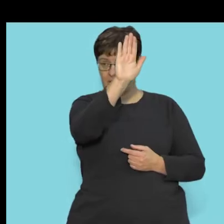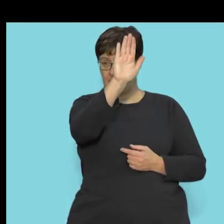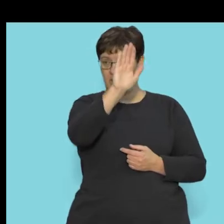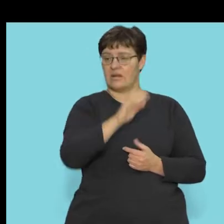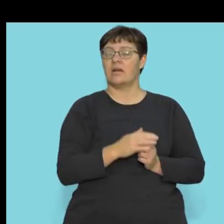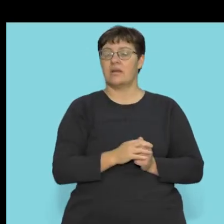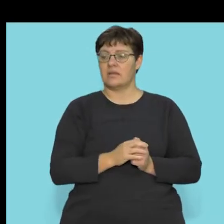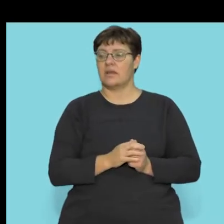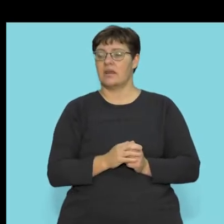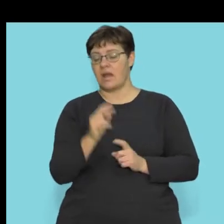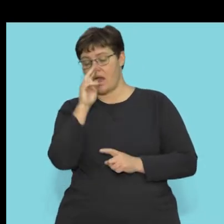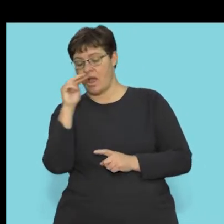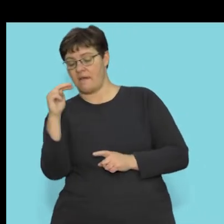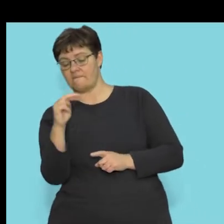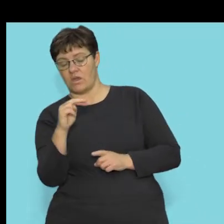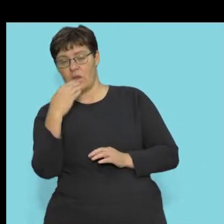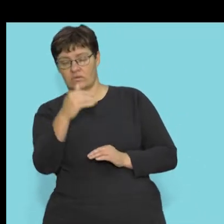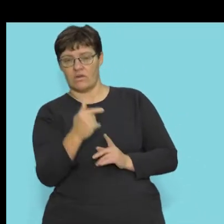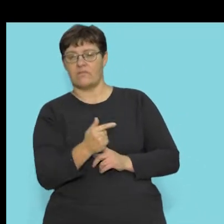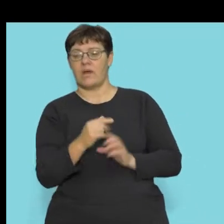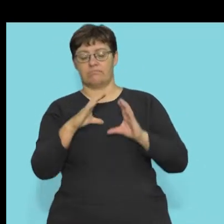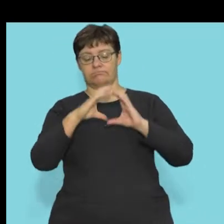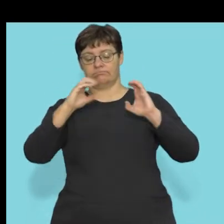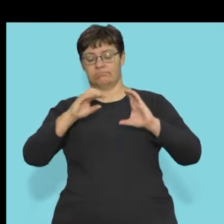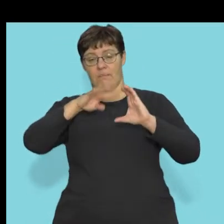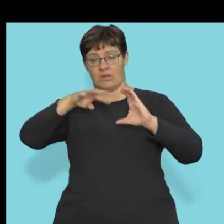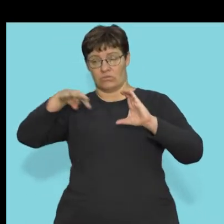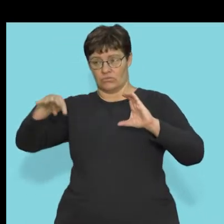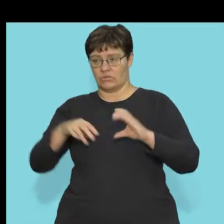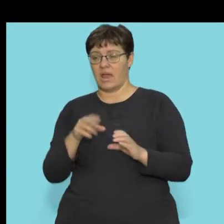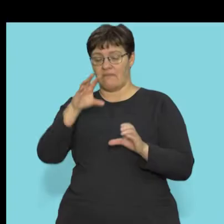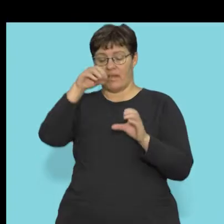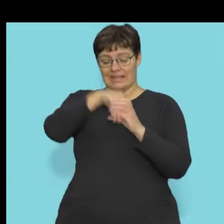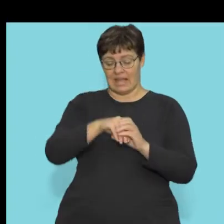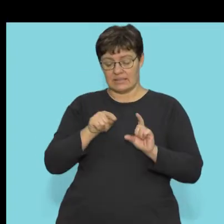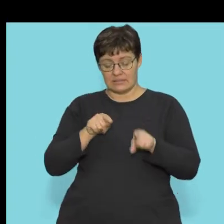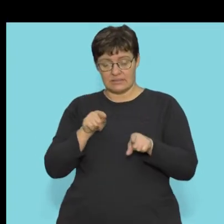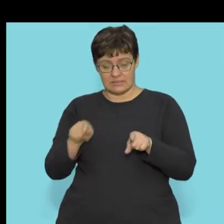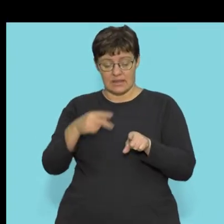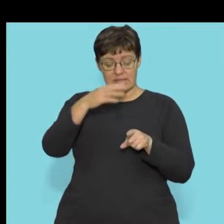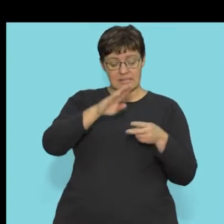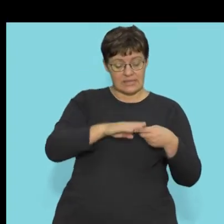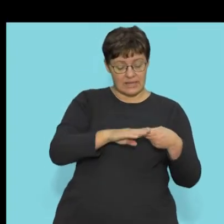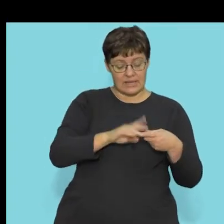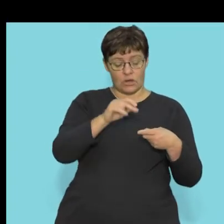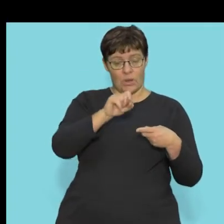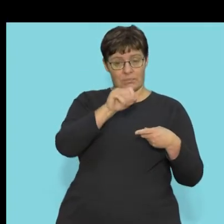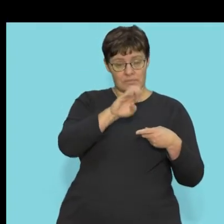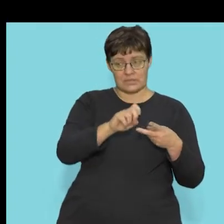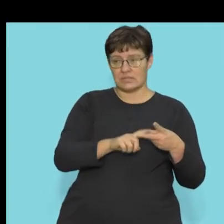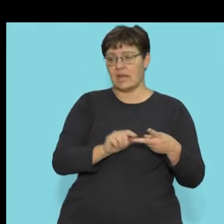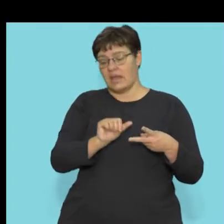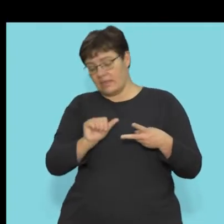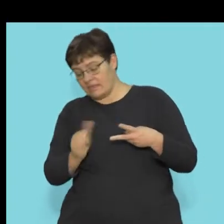and here we have an outer view of the mitochondria, which shows you the second stage called the Krebs